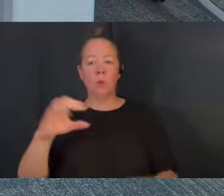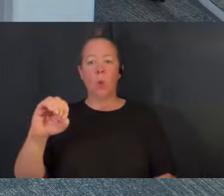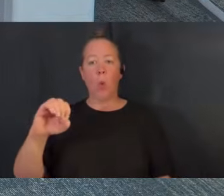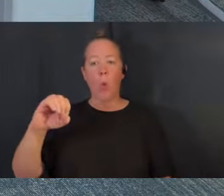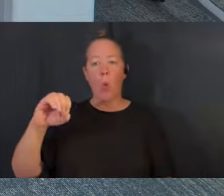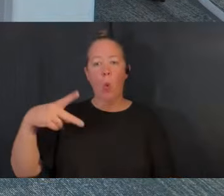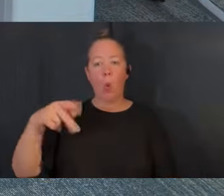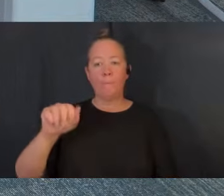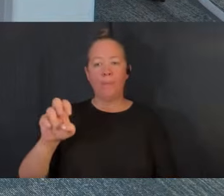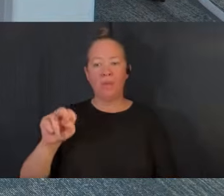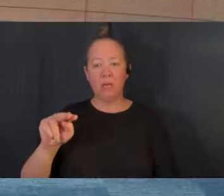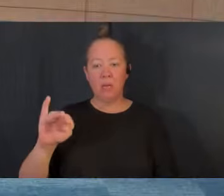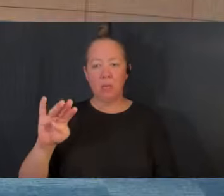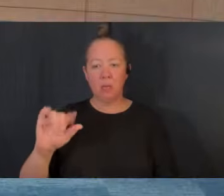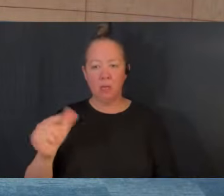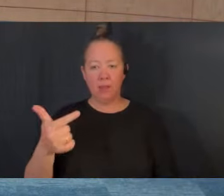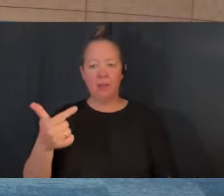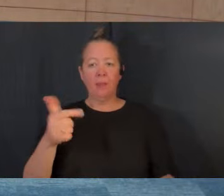Thank you for that.